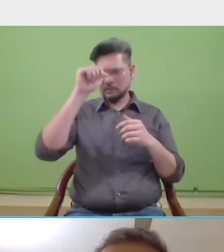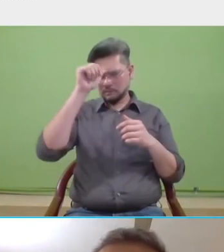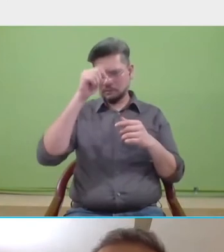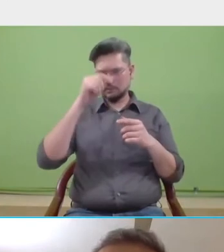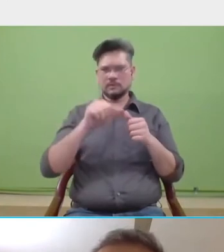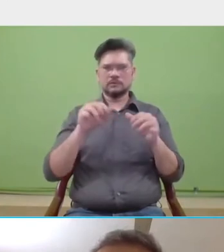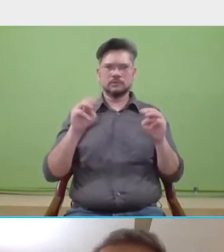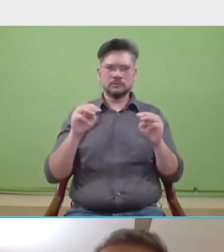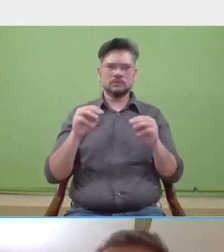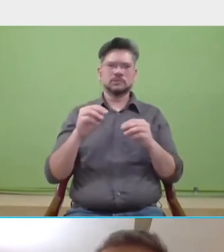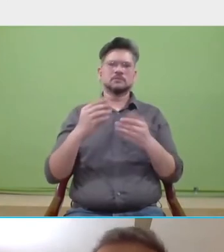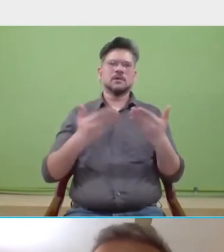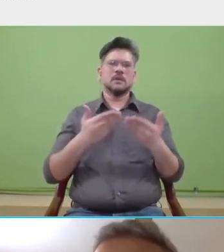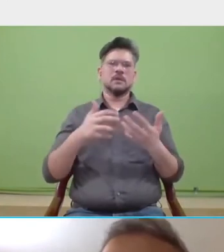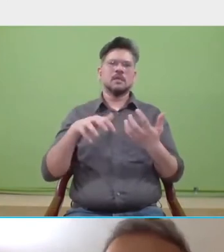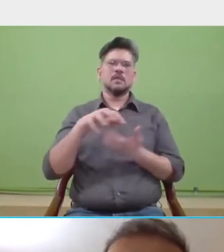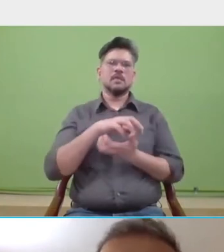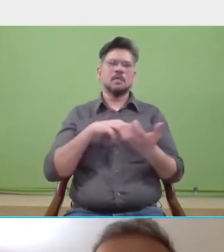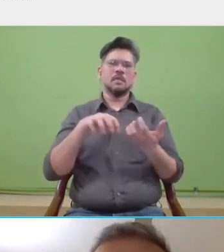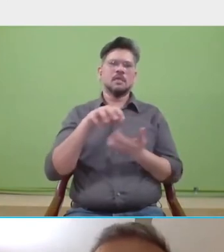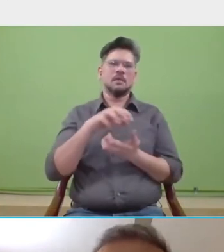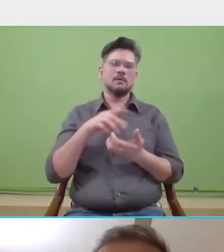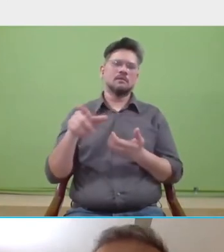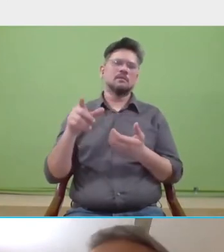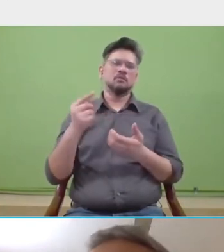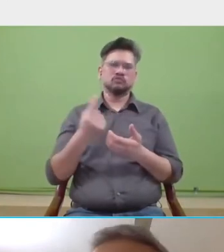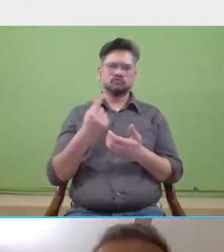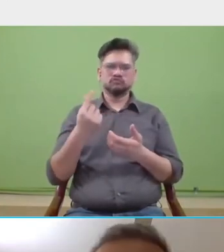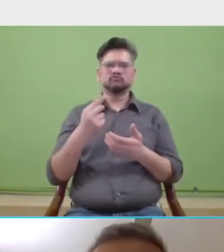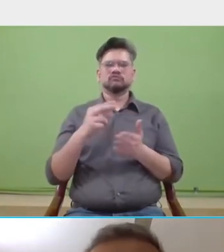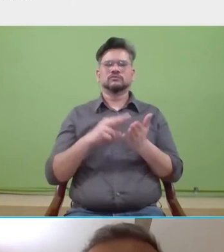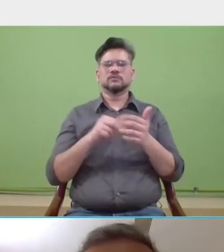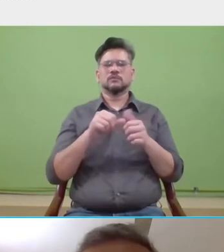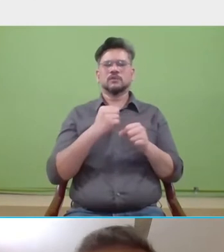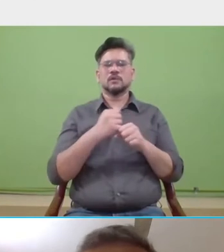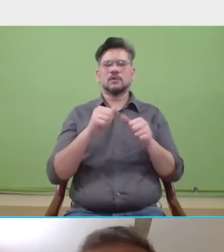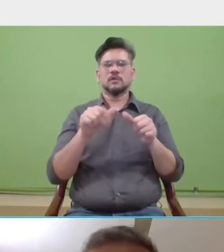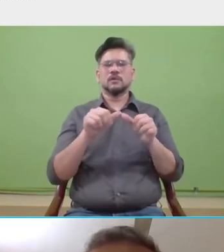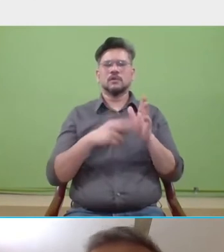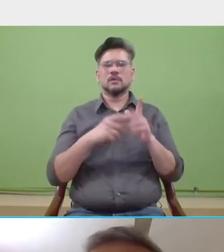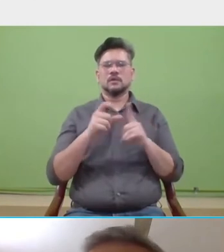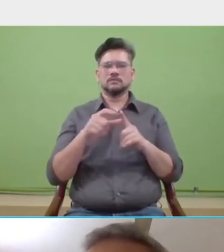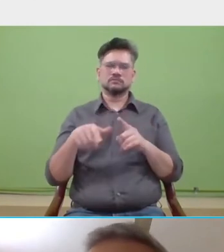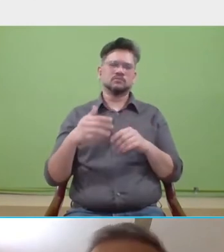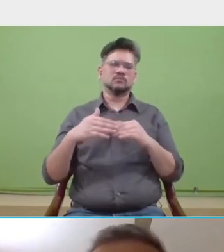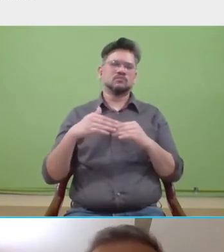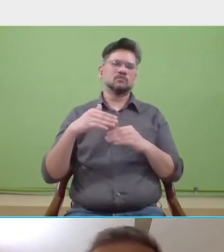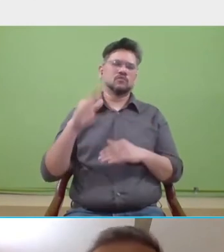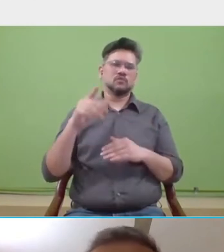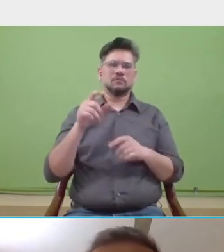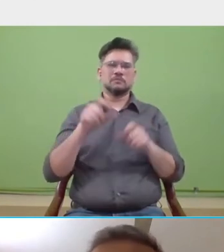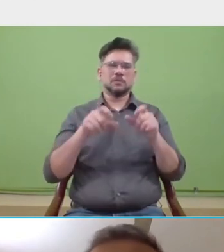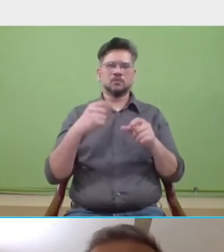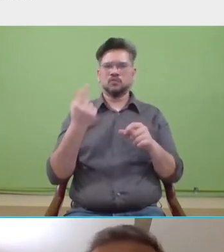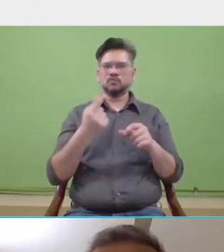nagamese so many of them actually know nagamese that's a uh kind of lingua franca in nagaland because